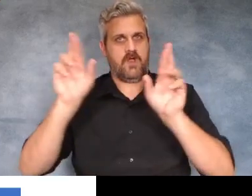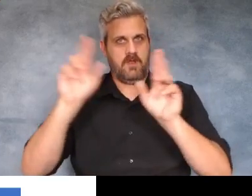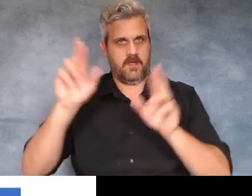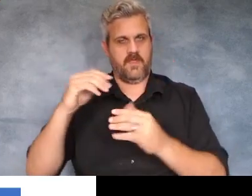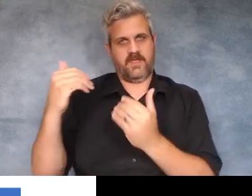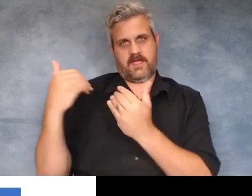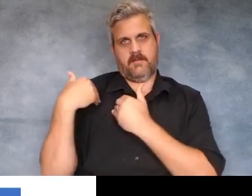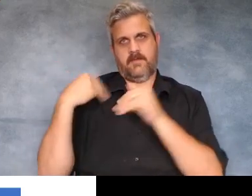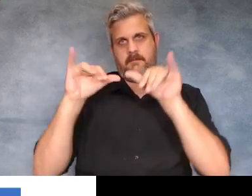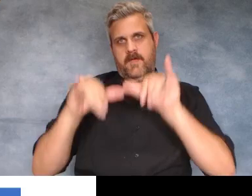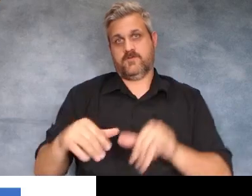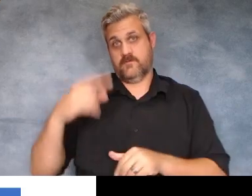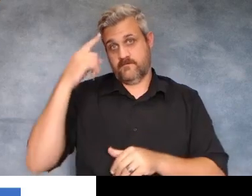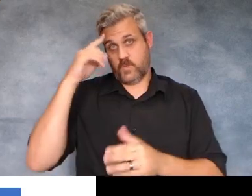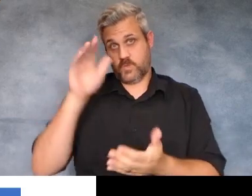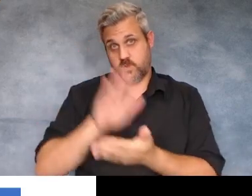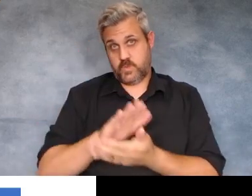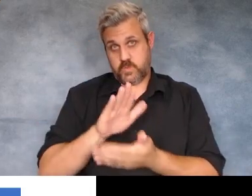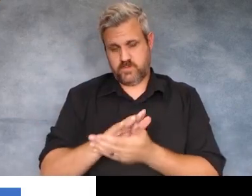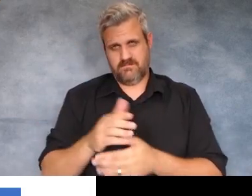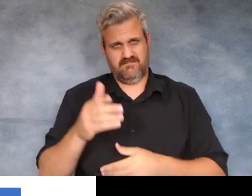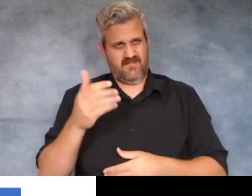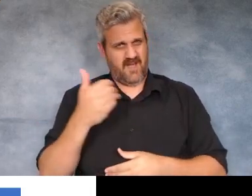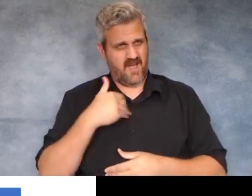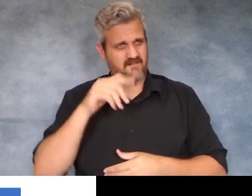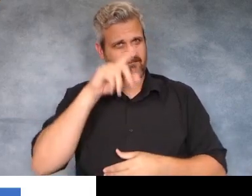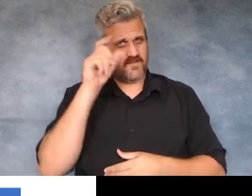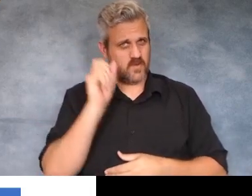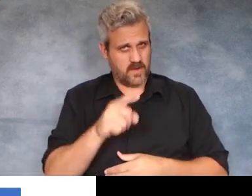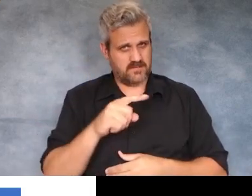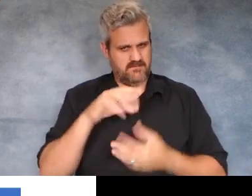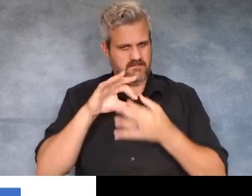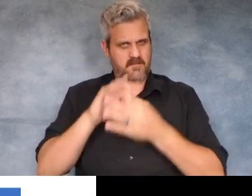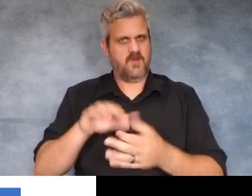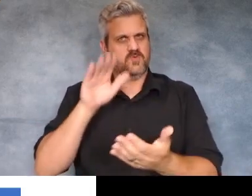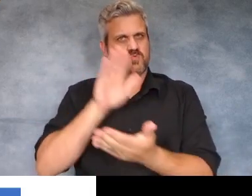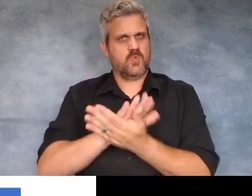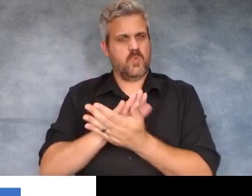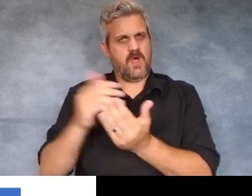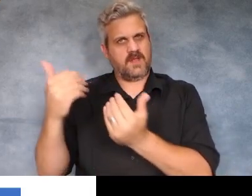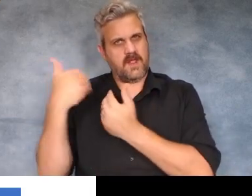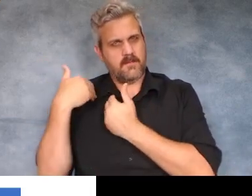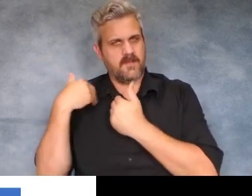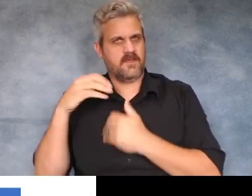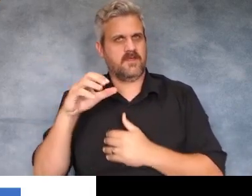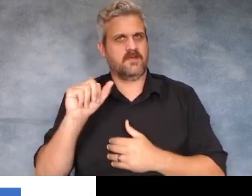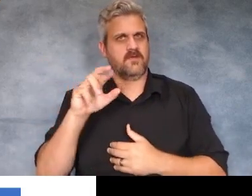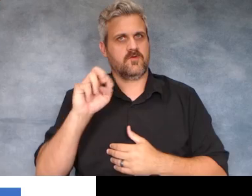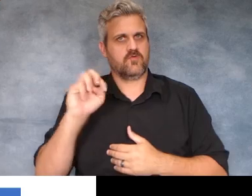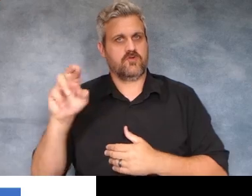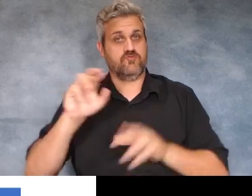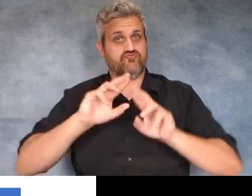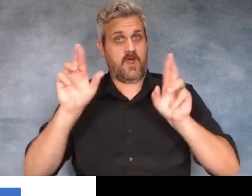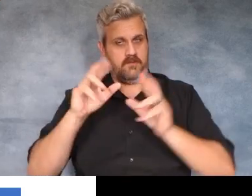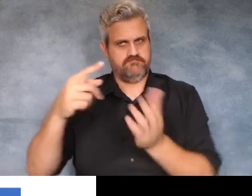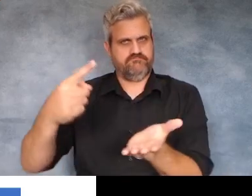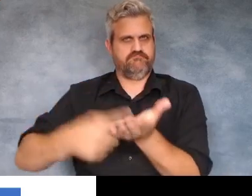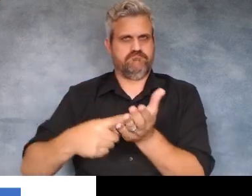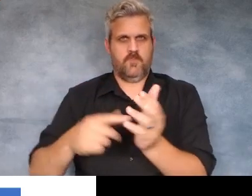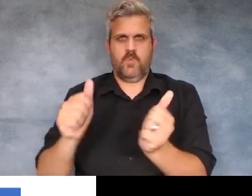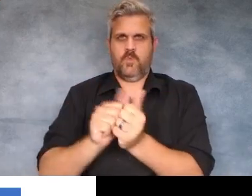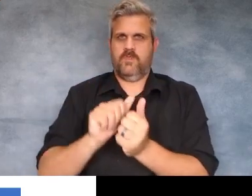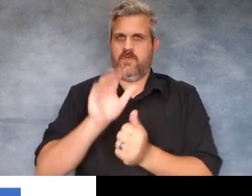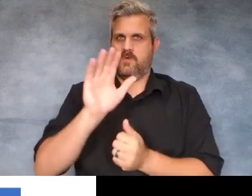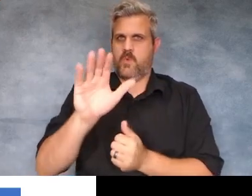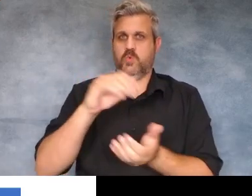for schools. If you have questions regarding school accountability and career readiness, please discuss this with your student's